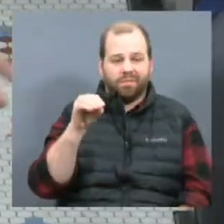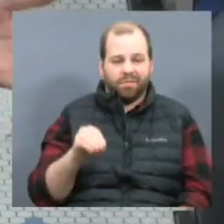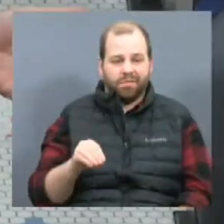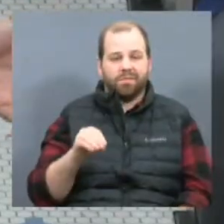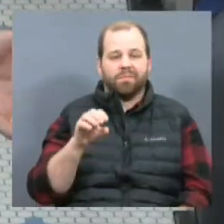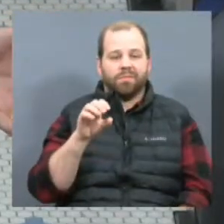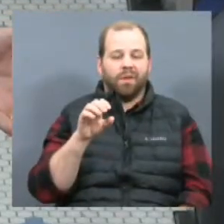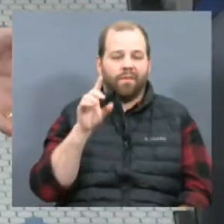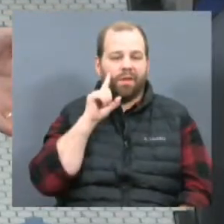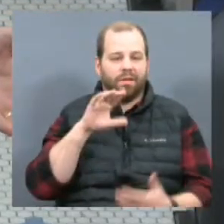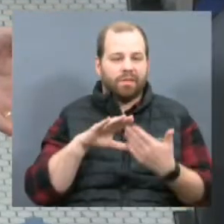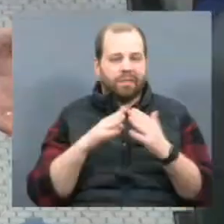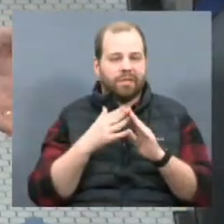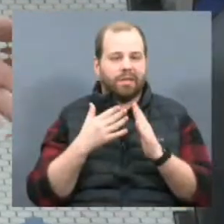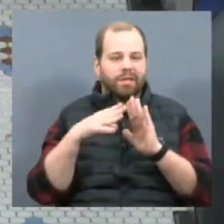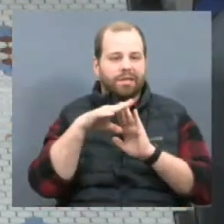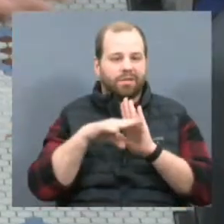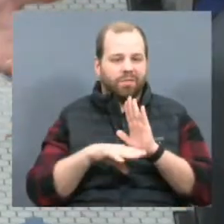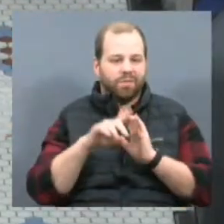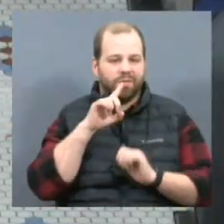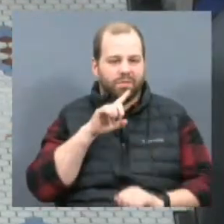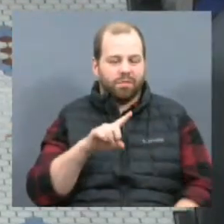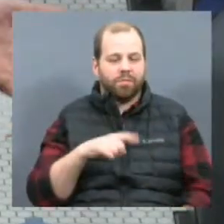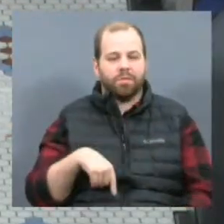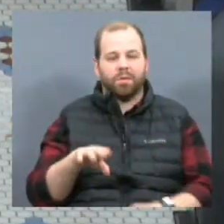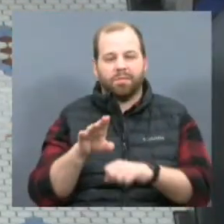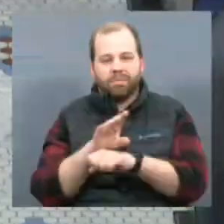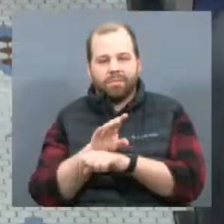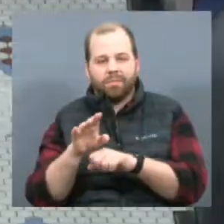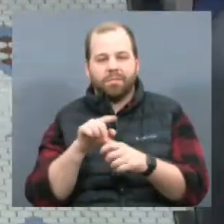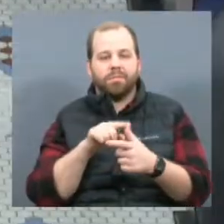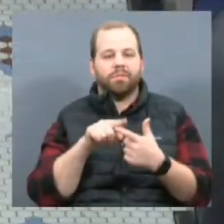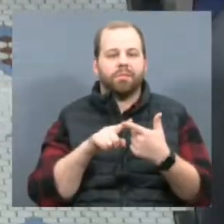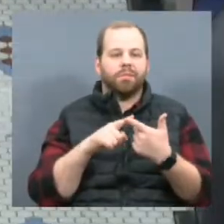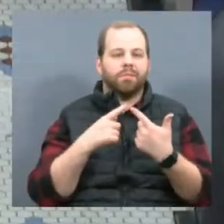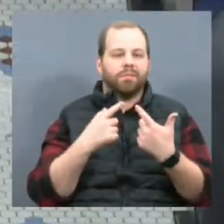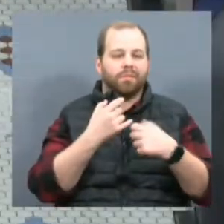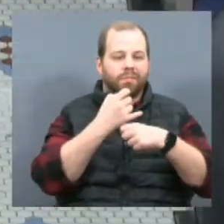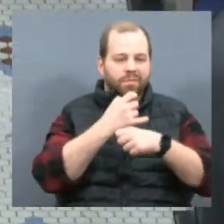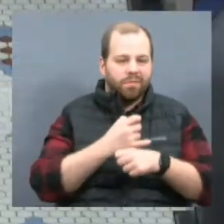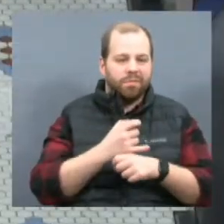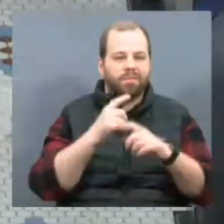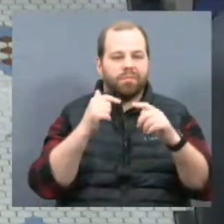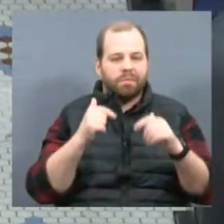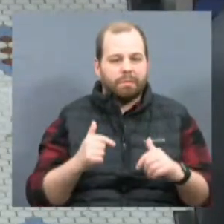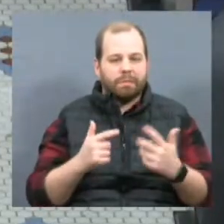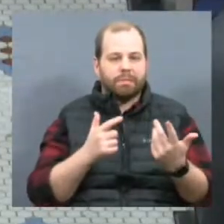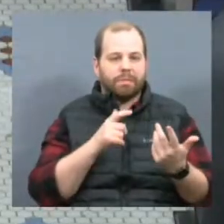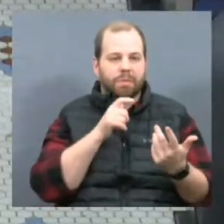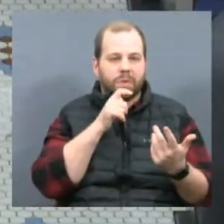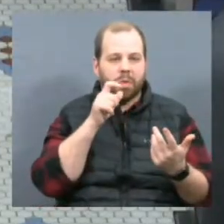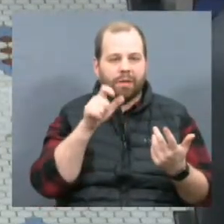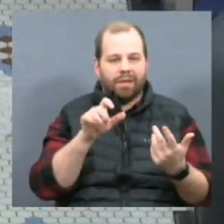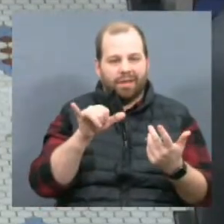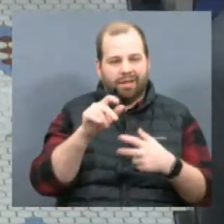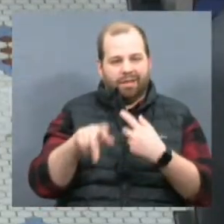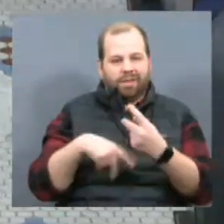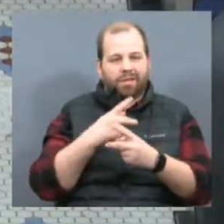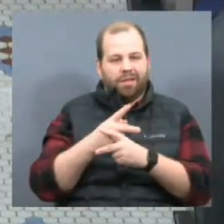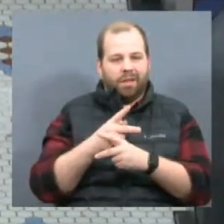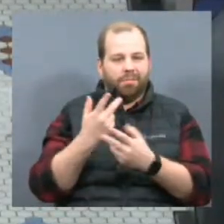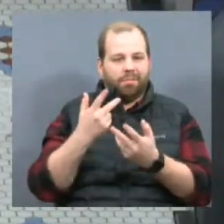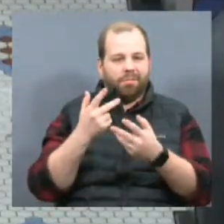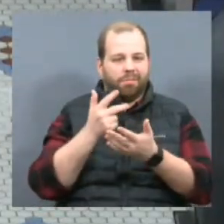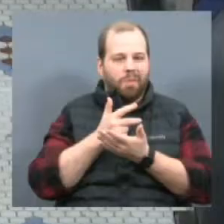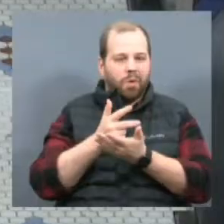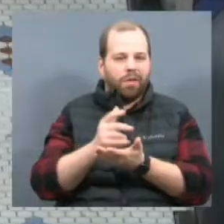suburban standards are. So businesses, institutions, they don't need the kind of parking you need when you go out west to shop